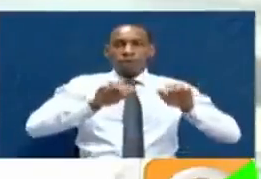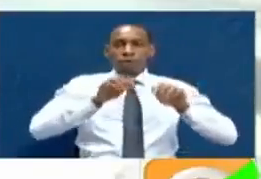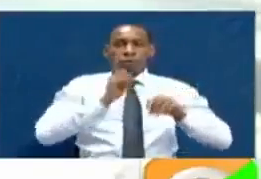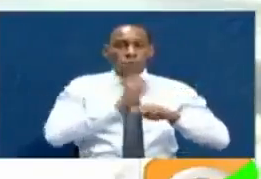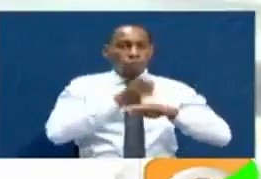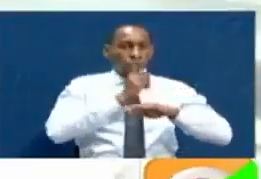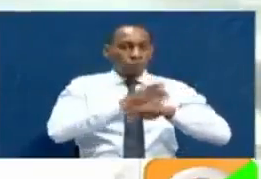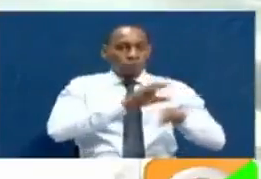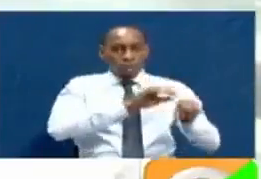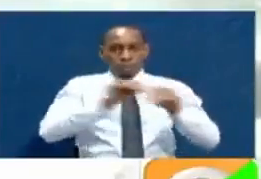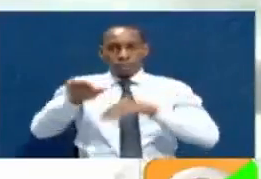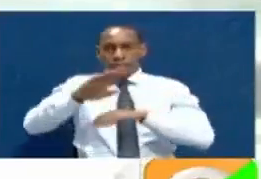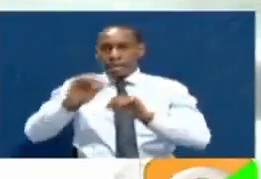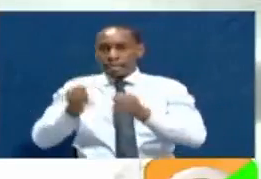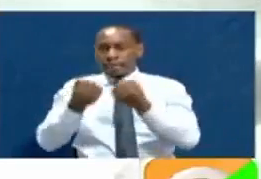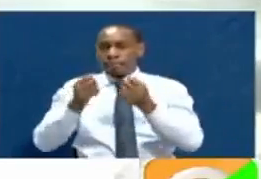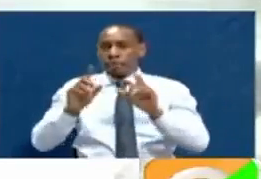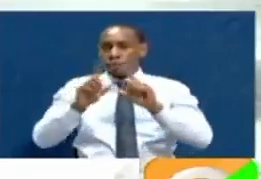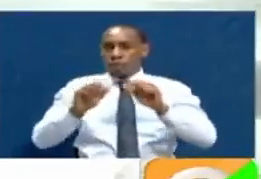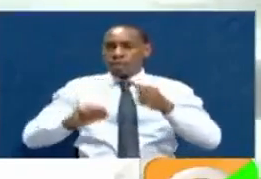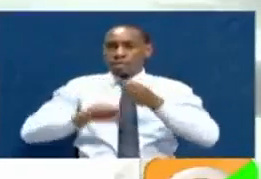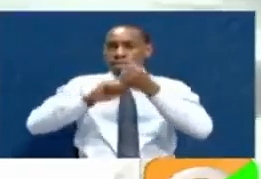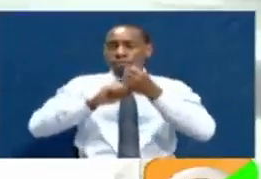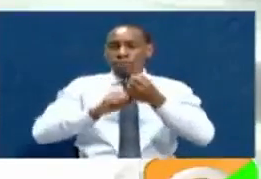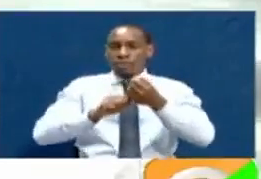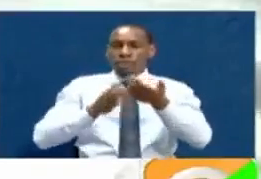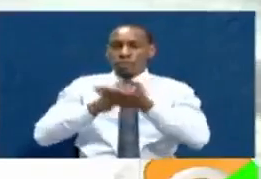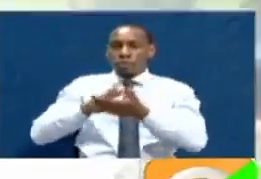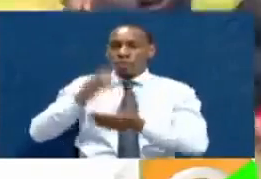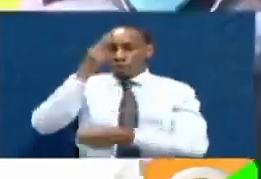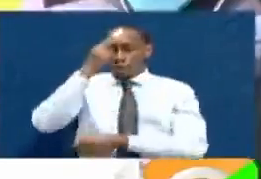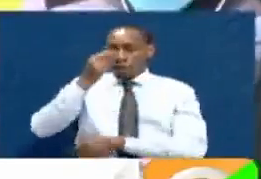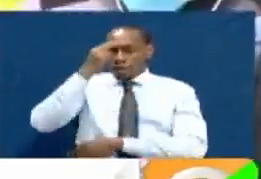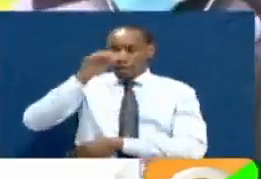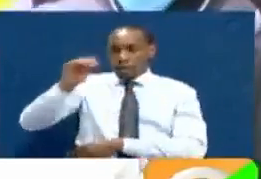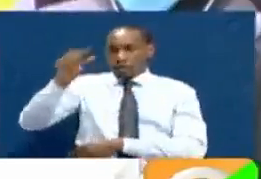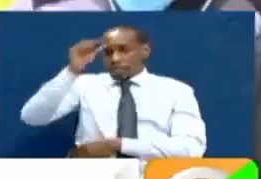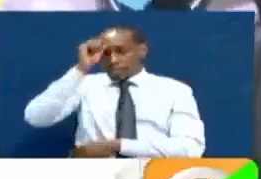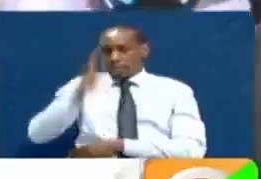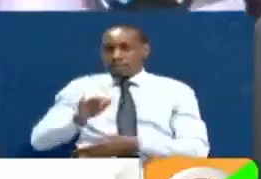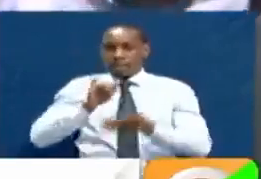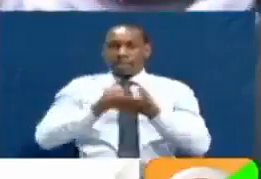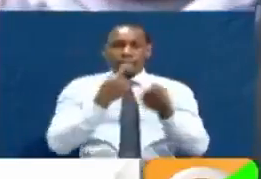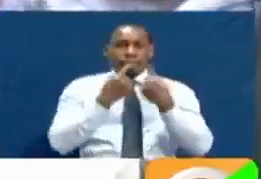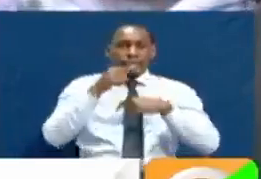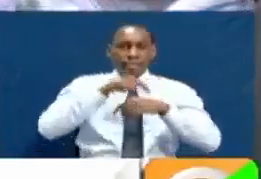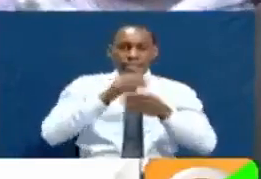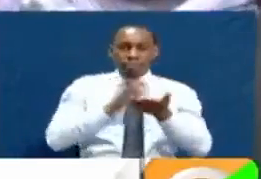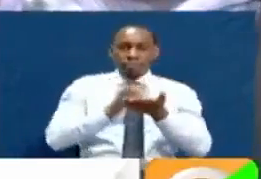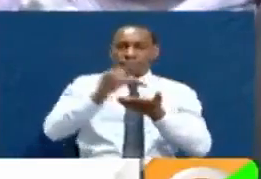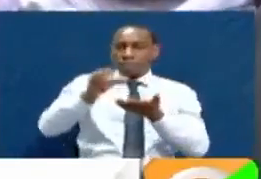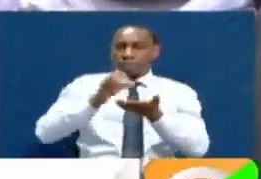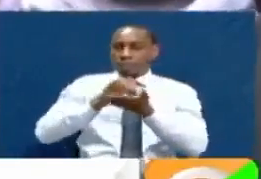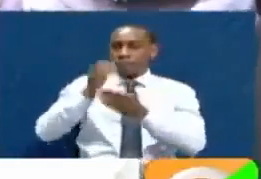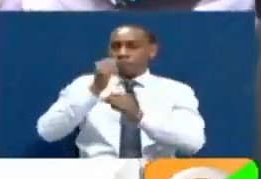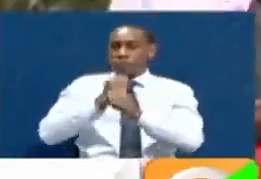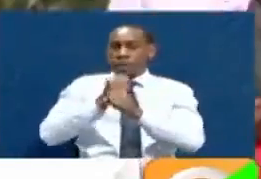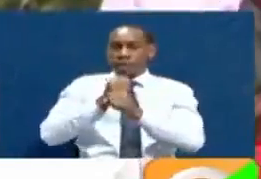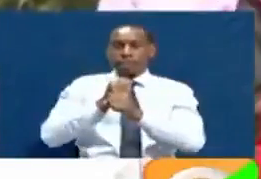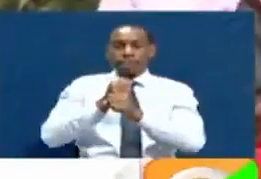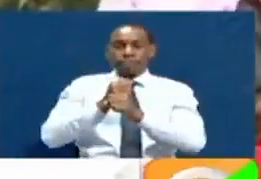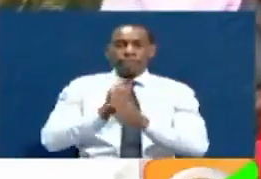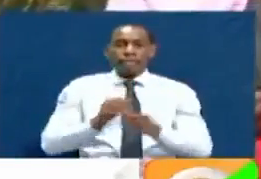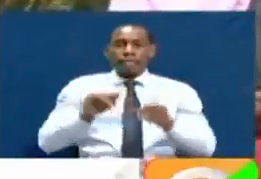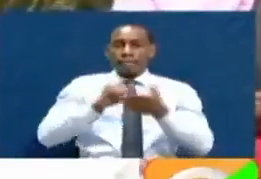safer ground. Sentiments that were echoed by Narok County Governor Samuel Oletunai, who was speaking during a donation exercise in Shartuka